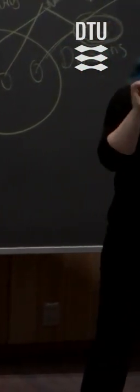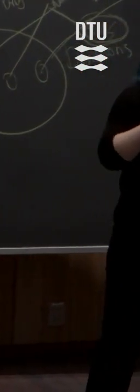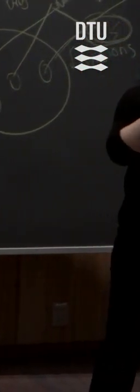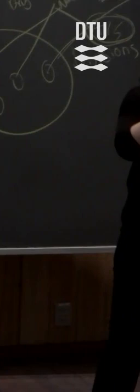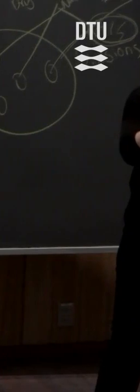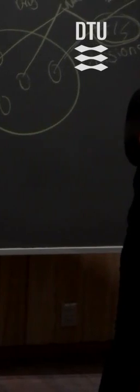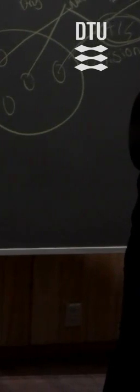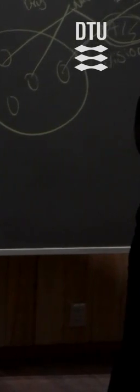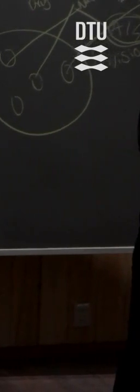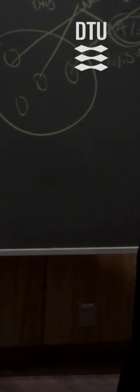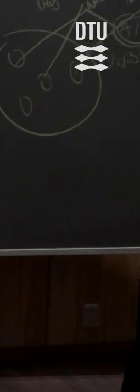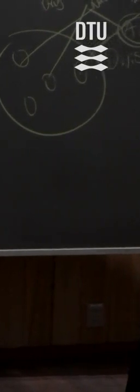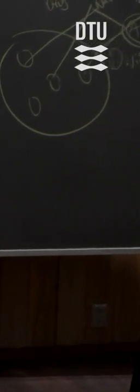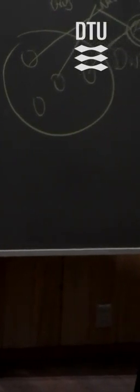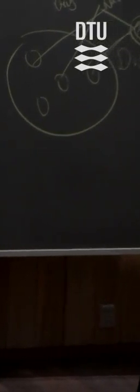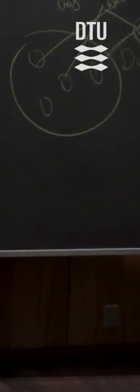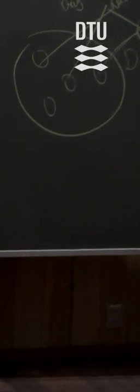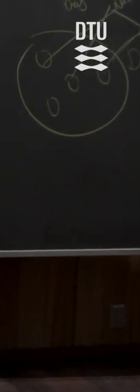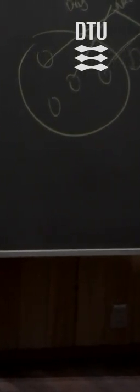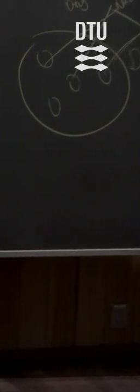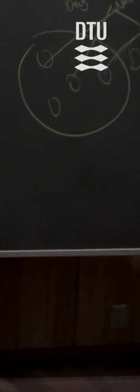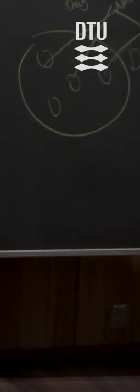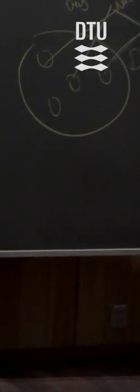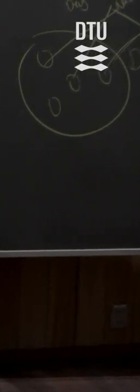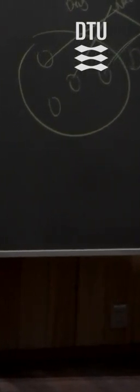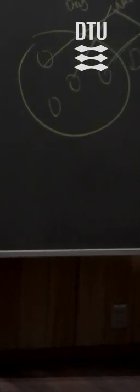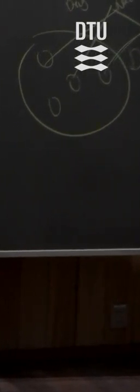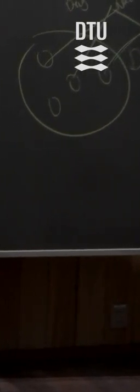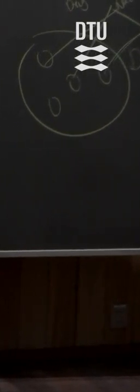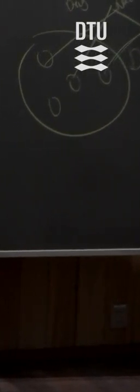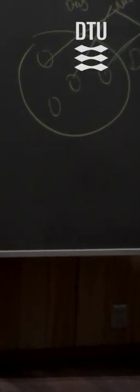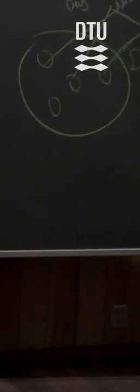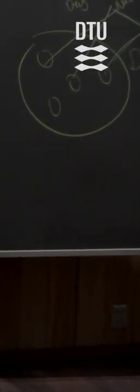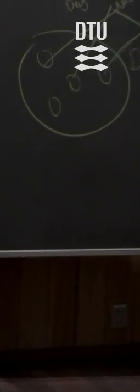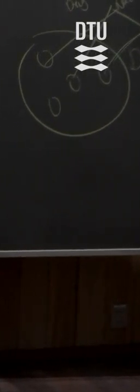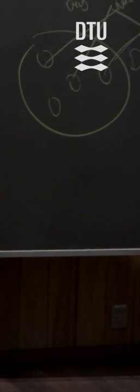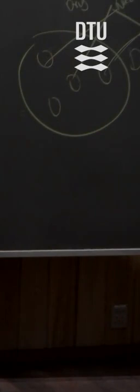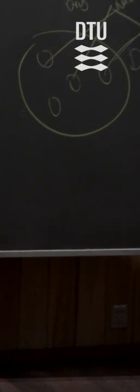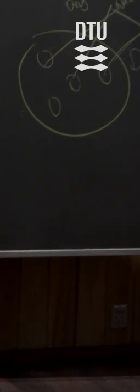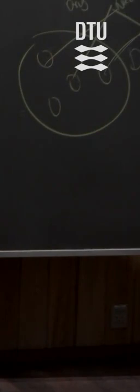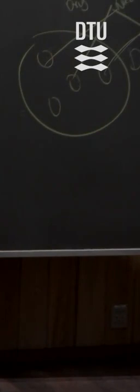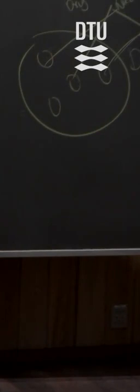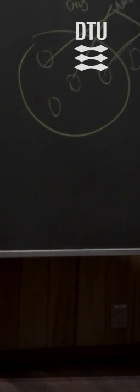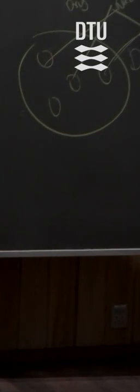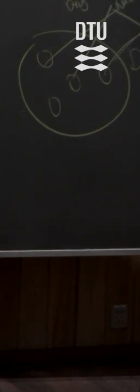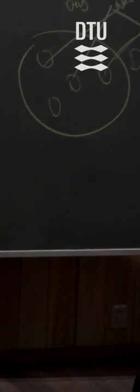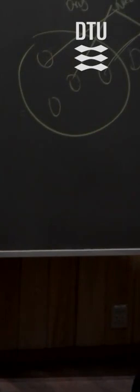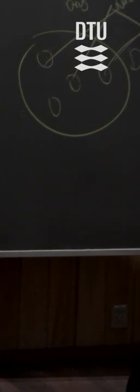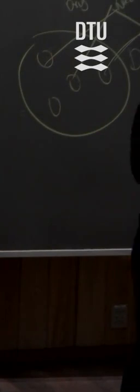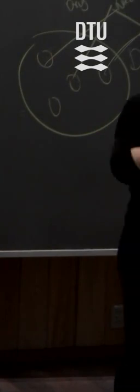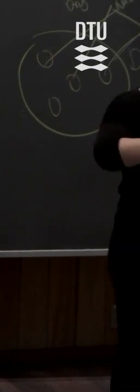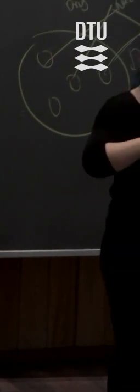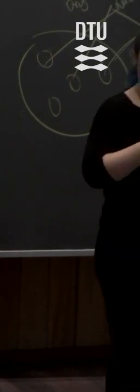research that that's when you then do the right strategy. And when you have the right strategy, then you can start building